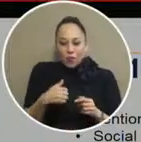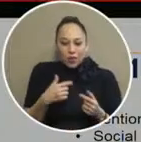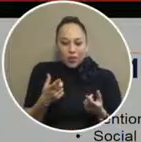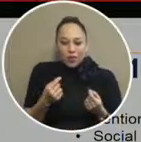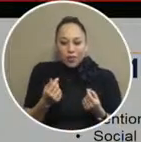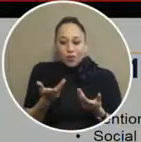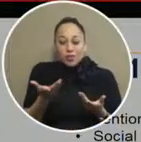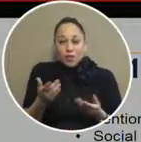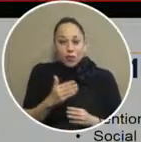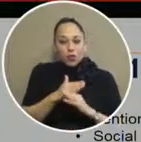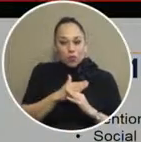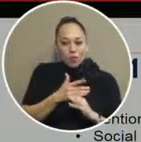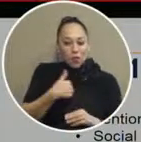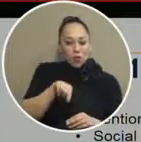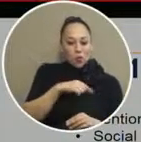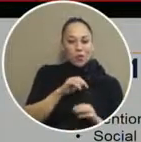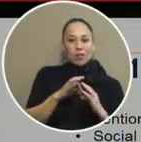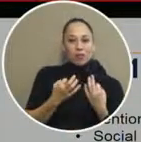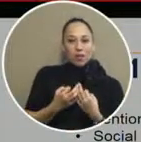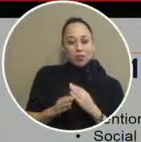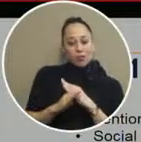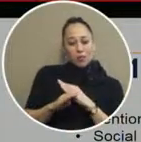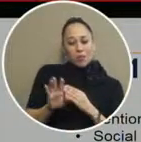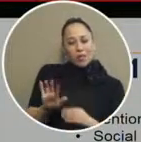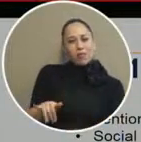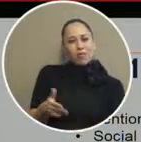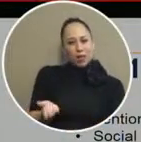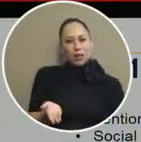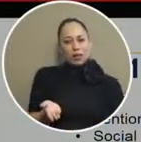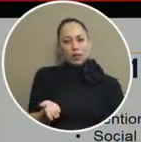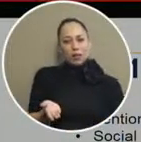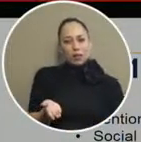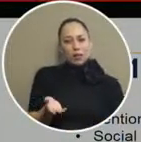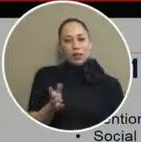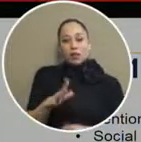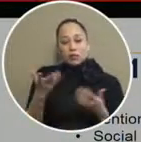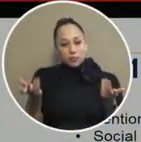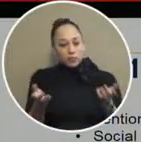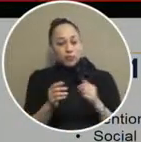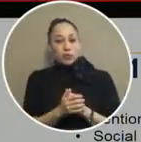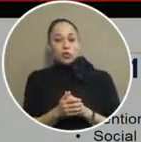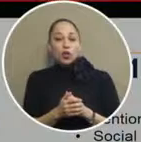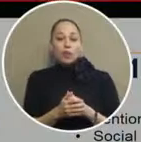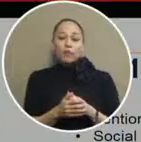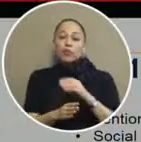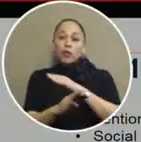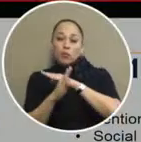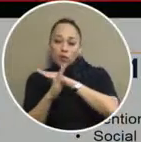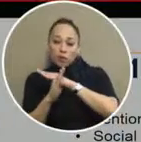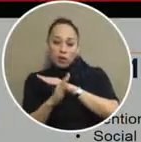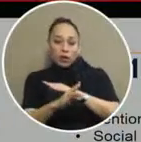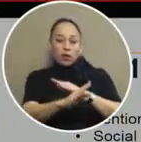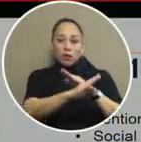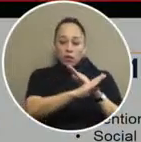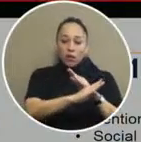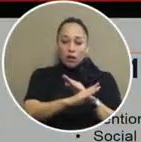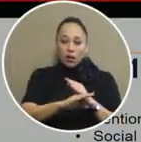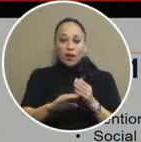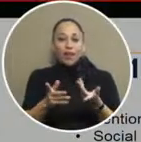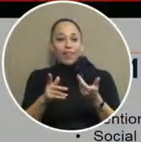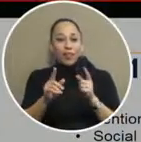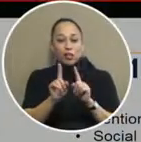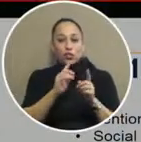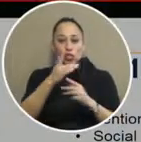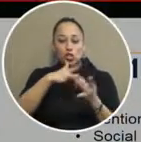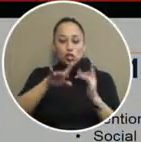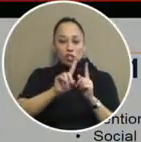to prevent some of this. So the three pieces of prevention, the social distancing, the hygiene